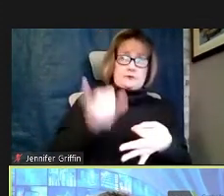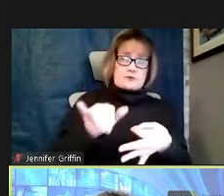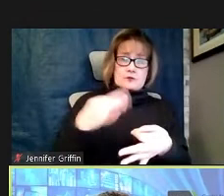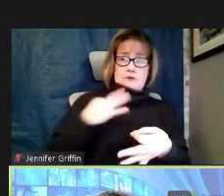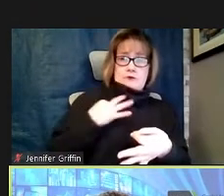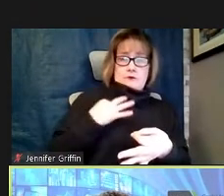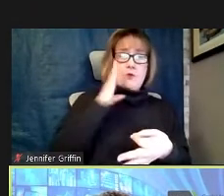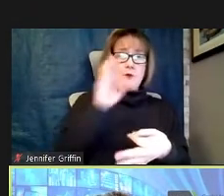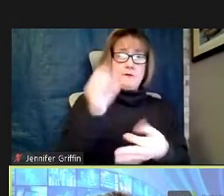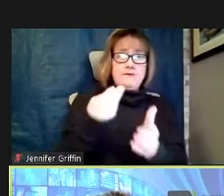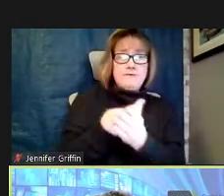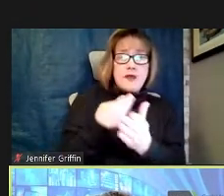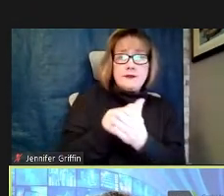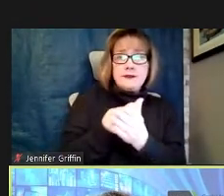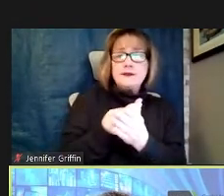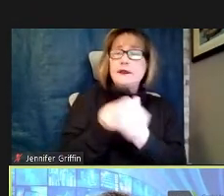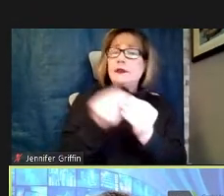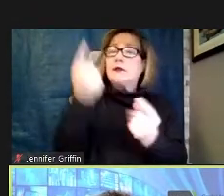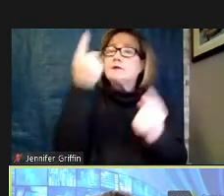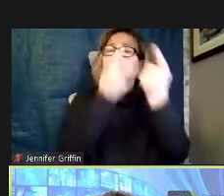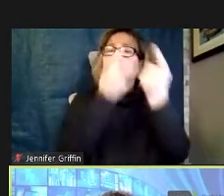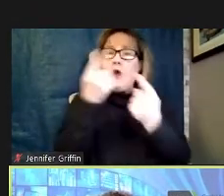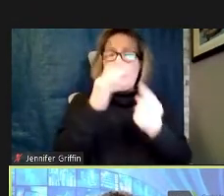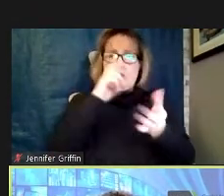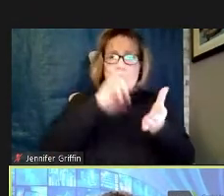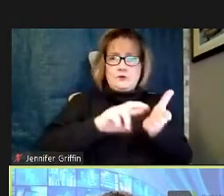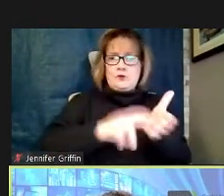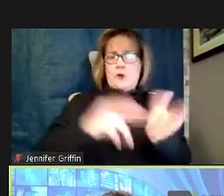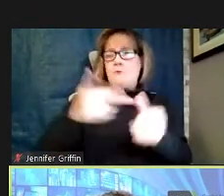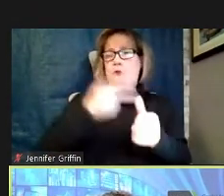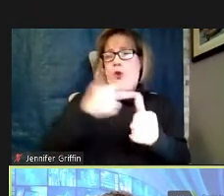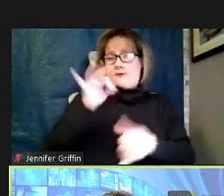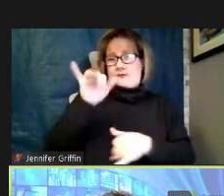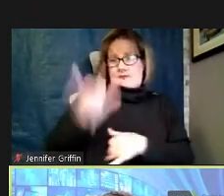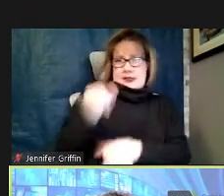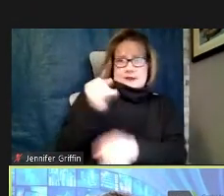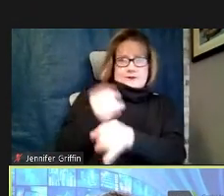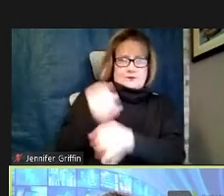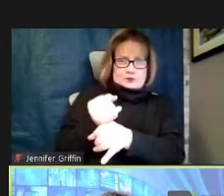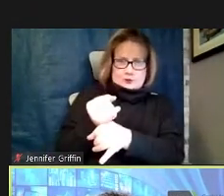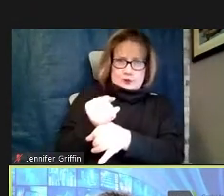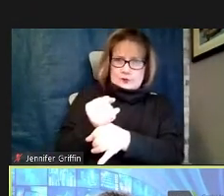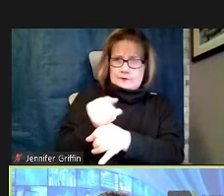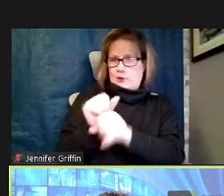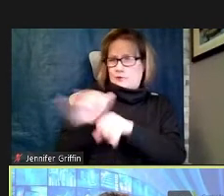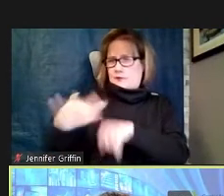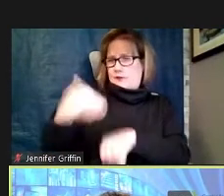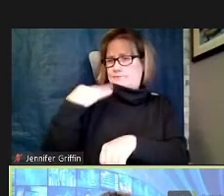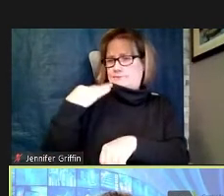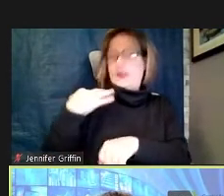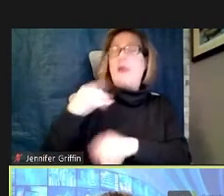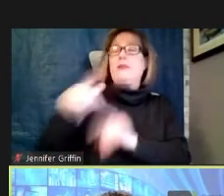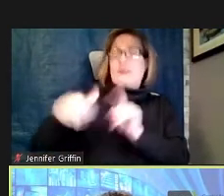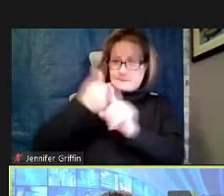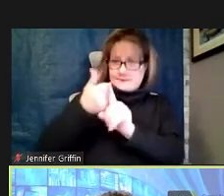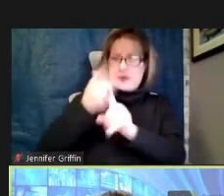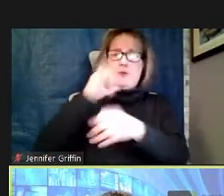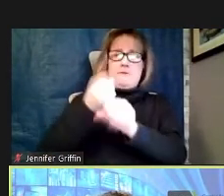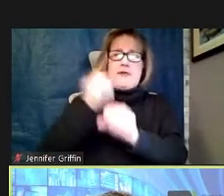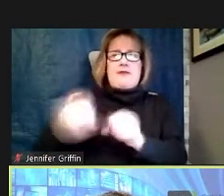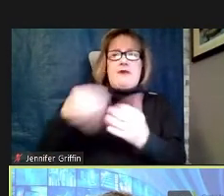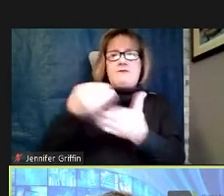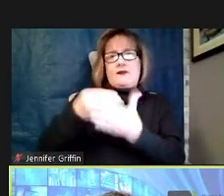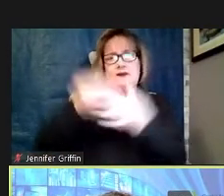get funded in consideration of the research priorities of that institute, and they themselves will make the funding decision.